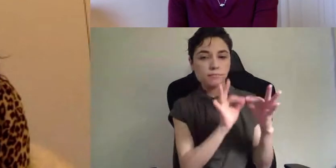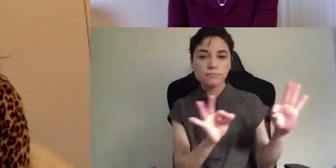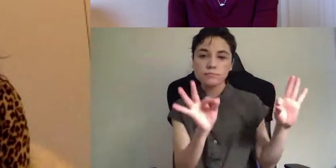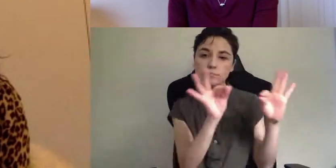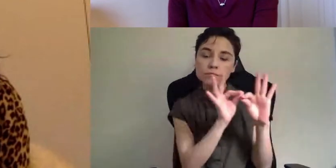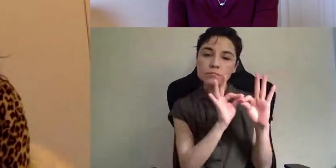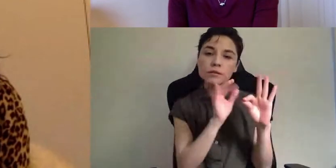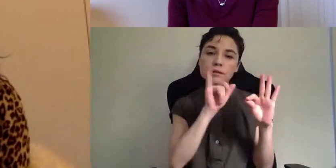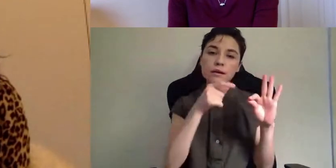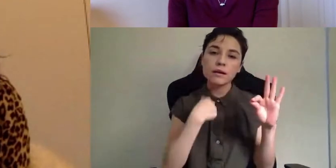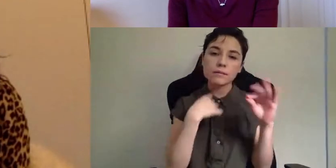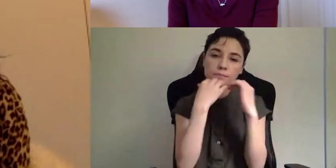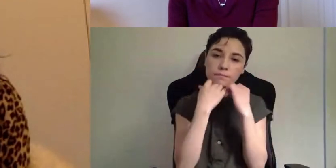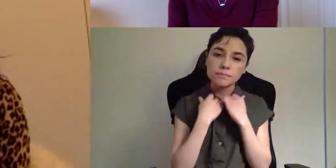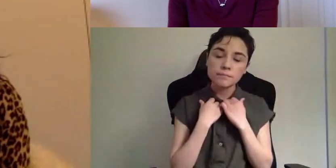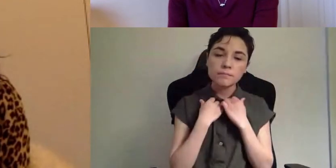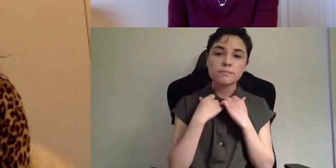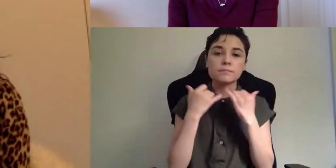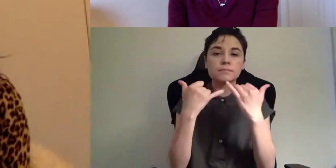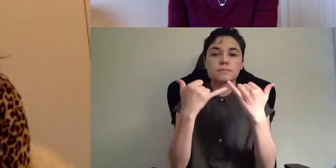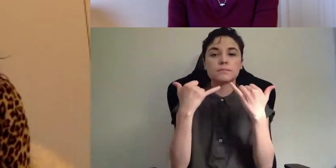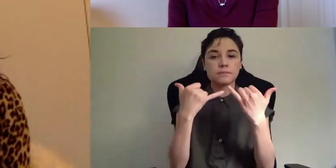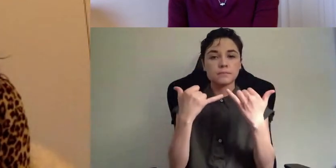whether it's just like